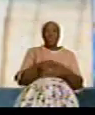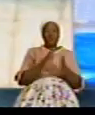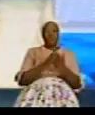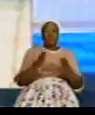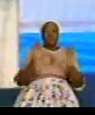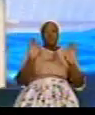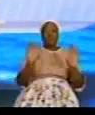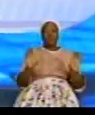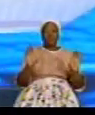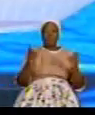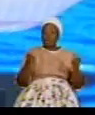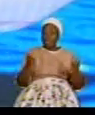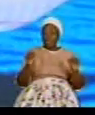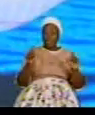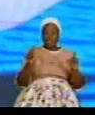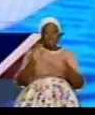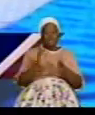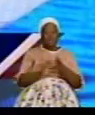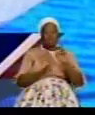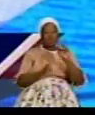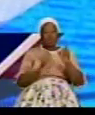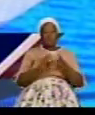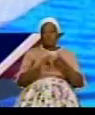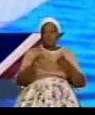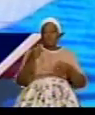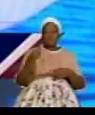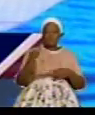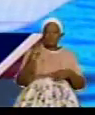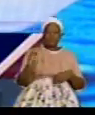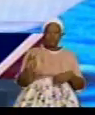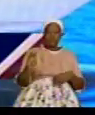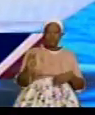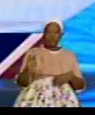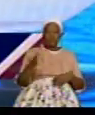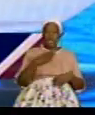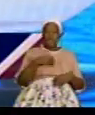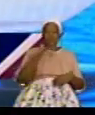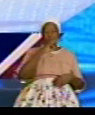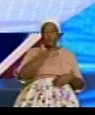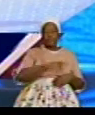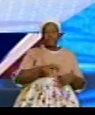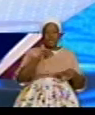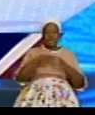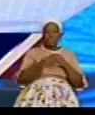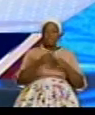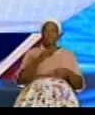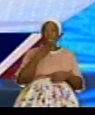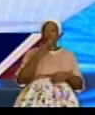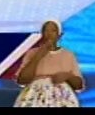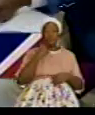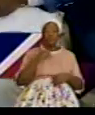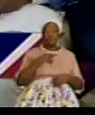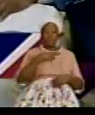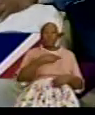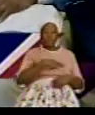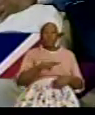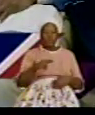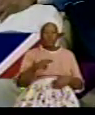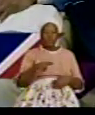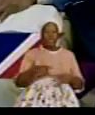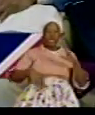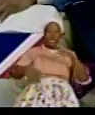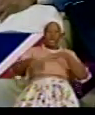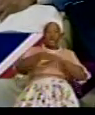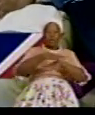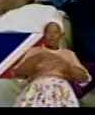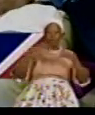verse 14. In Galatians chapter 1, verse 14, and profited in the Jews' religion